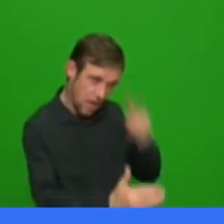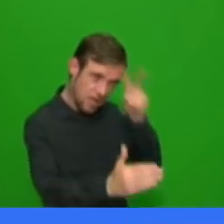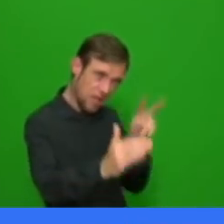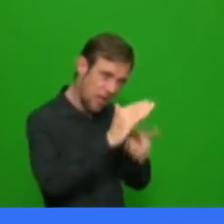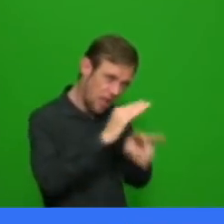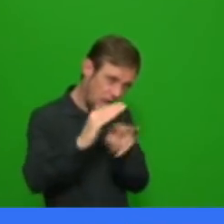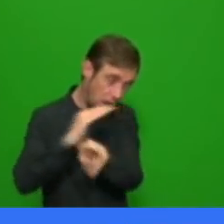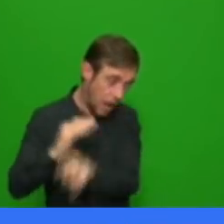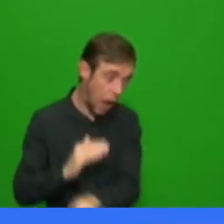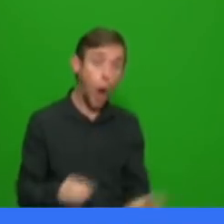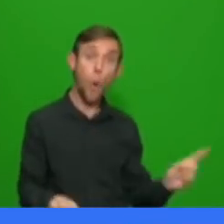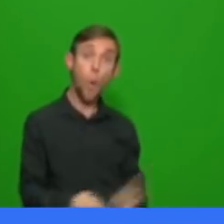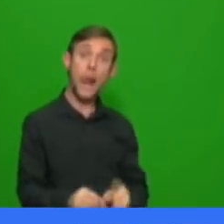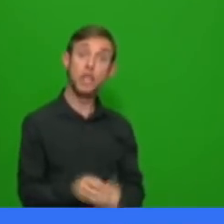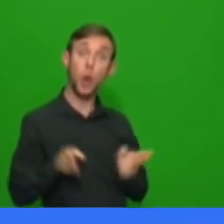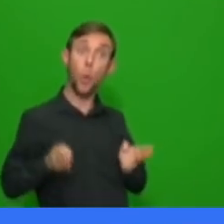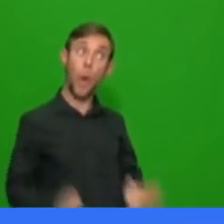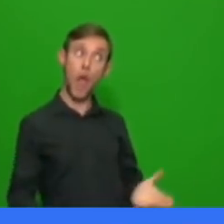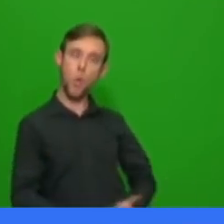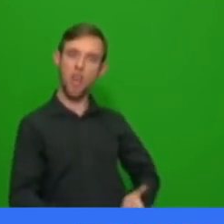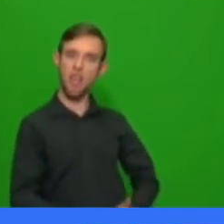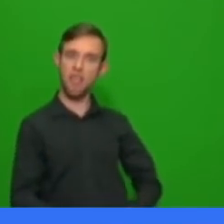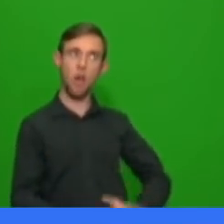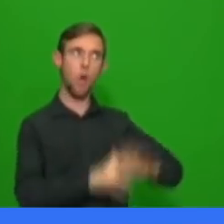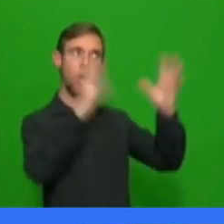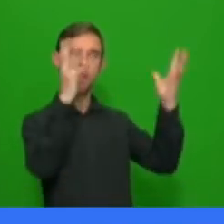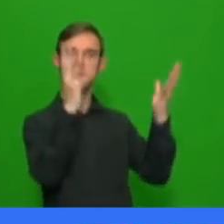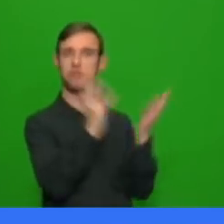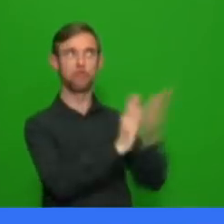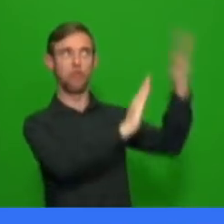world. What's our